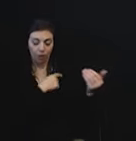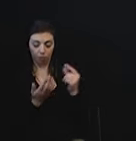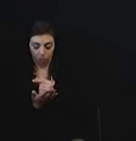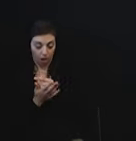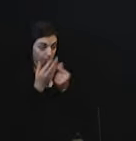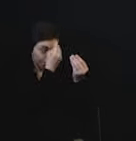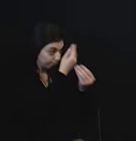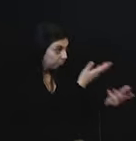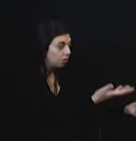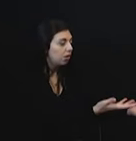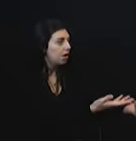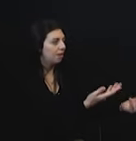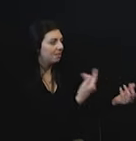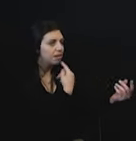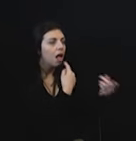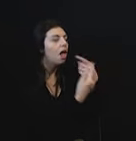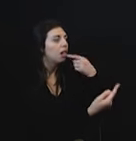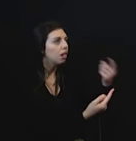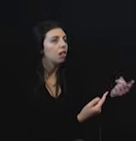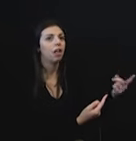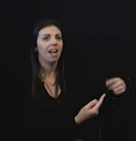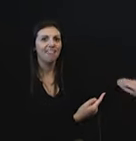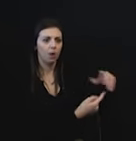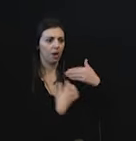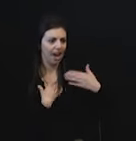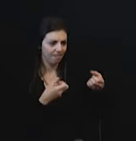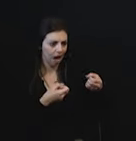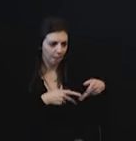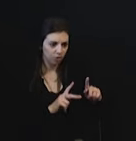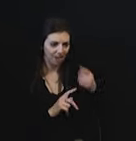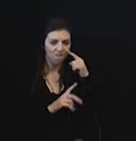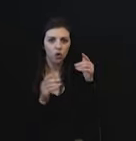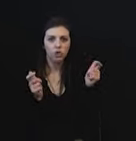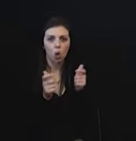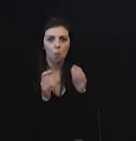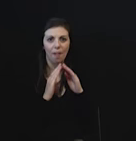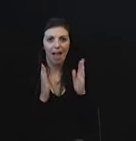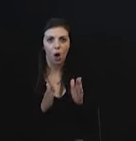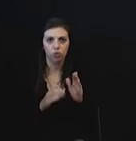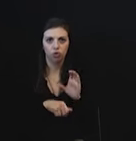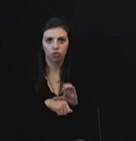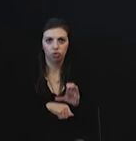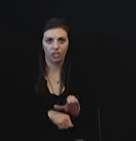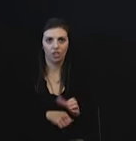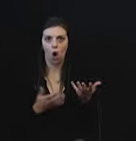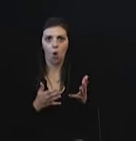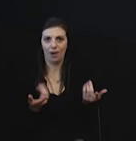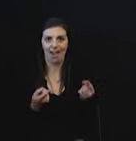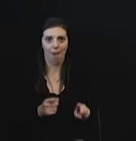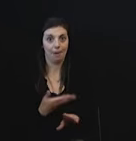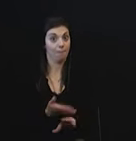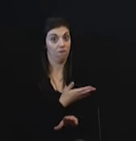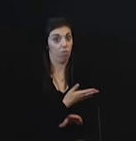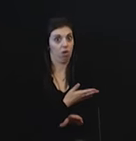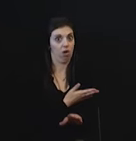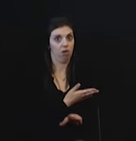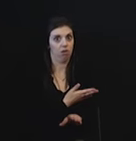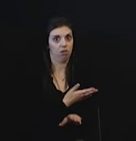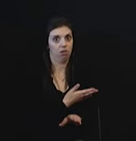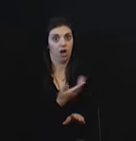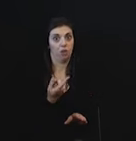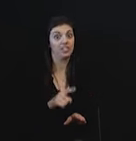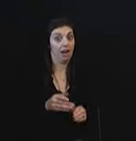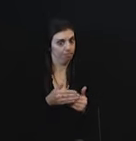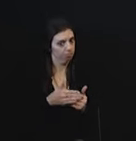right? And they would be given an opportunity to take part in small house churches that were already happening before we got there and were happening after